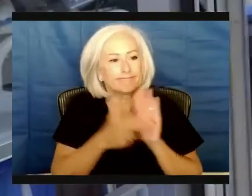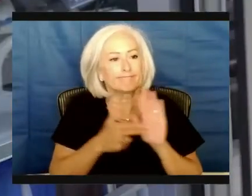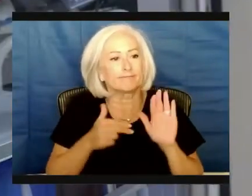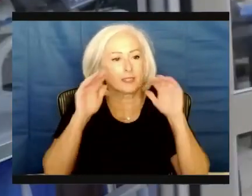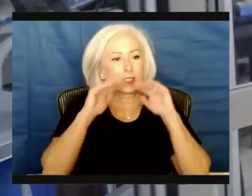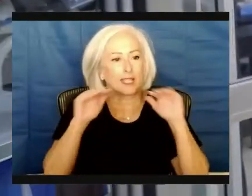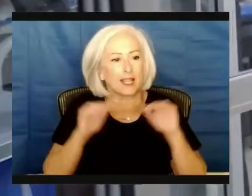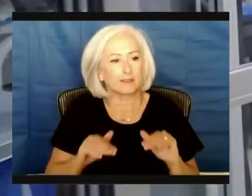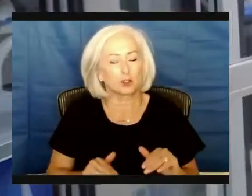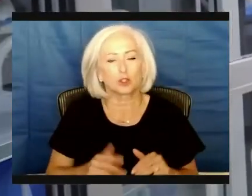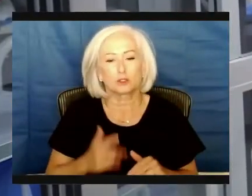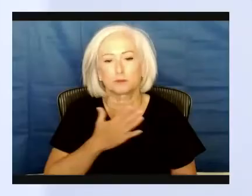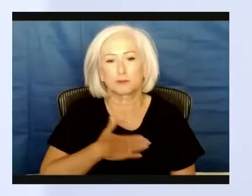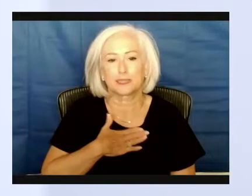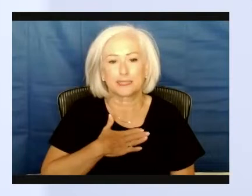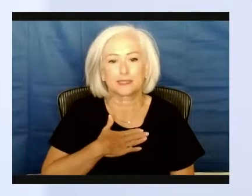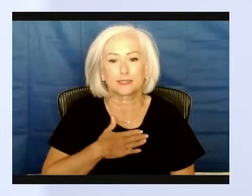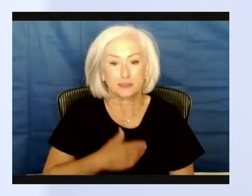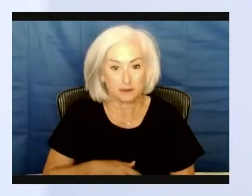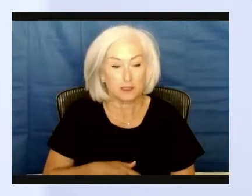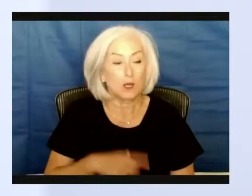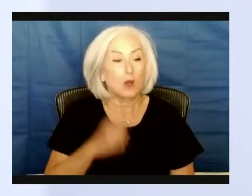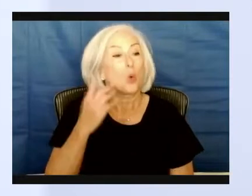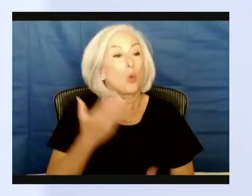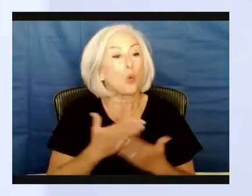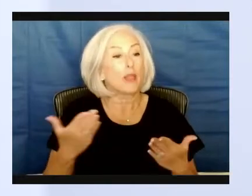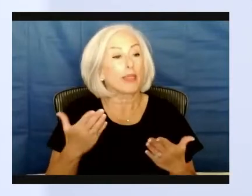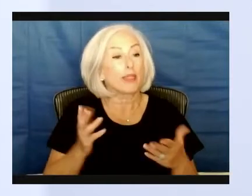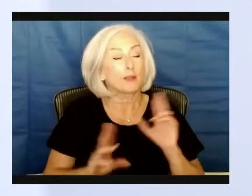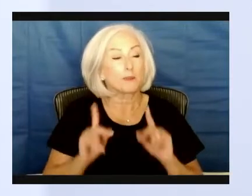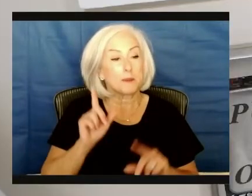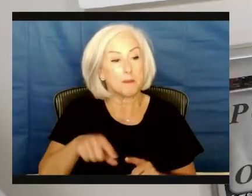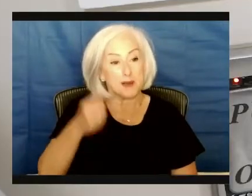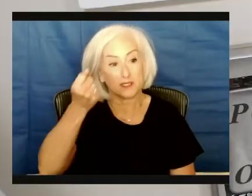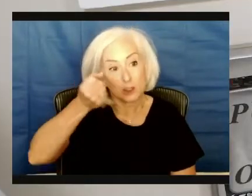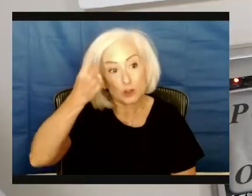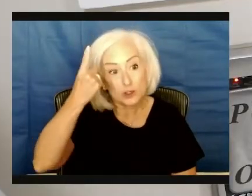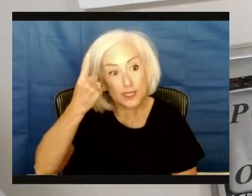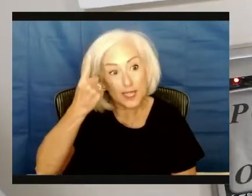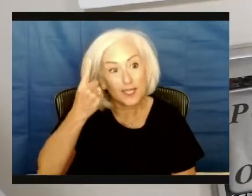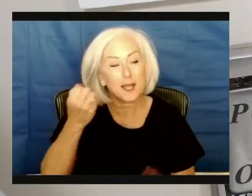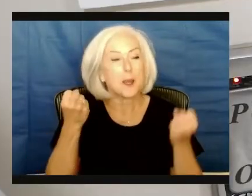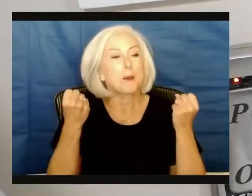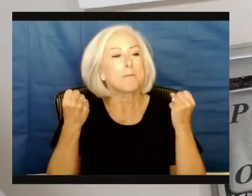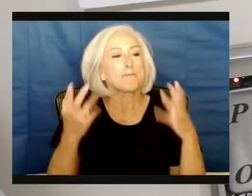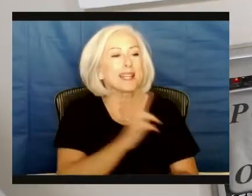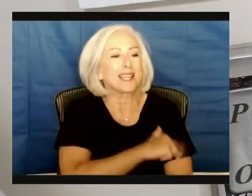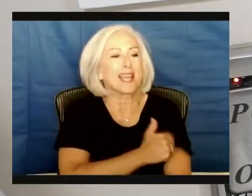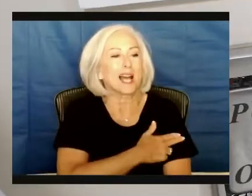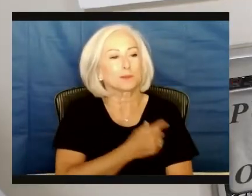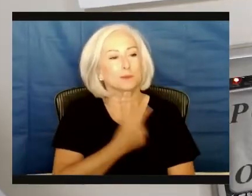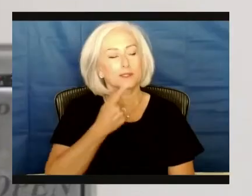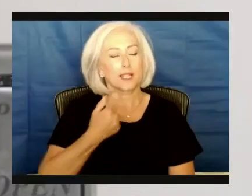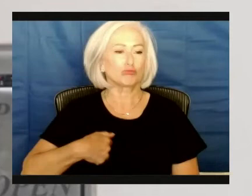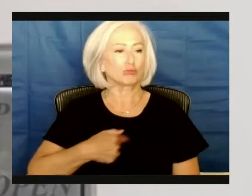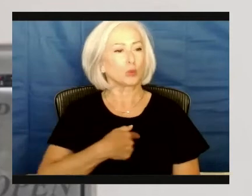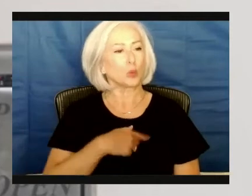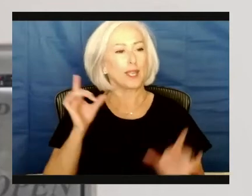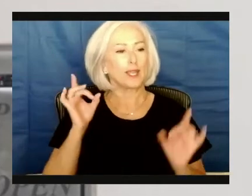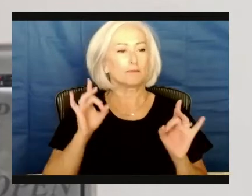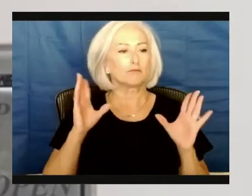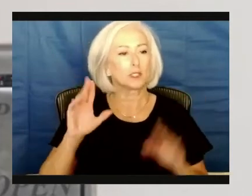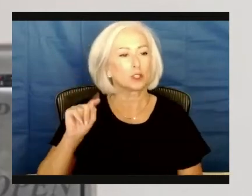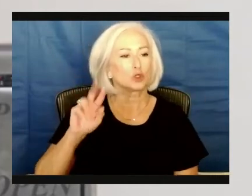so I think one of the things people have to understand is that lots of hospitals call themselves trauma centers, and depending on the state that you live